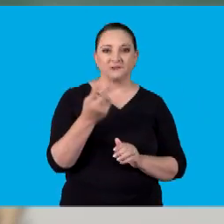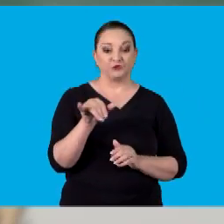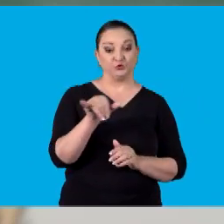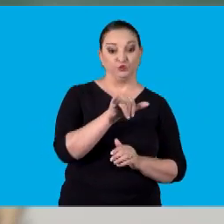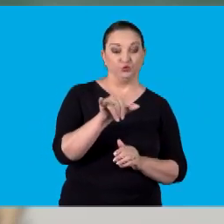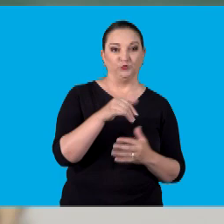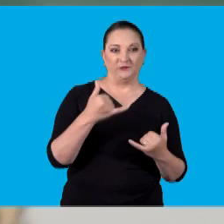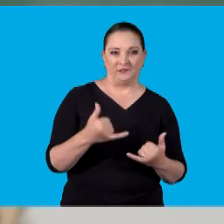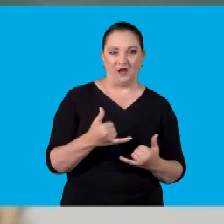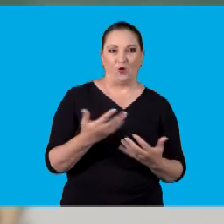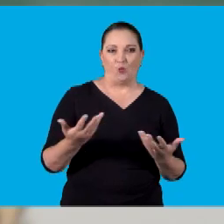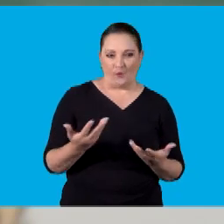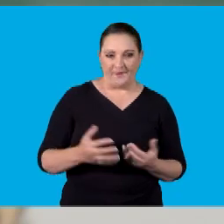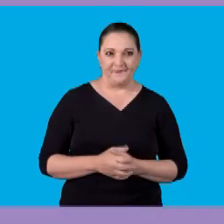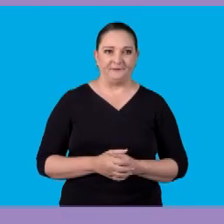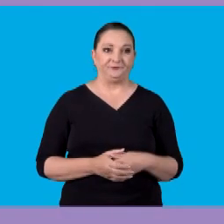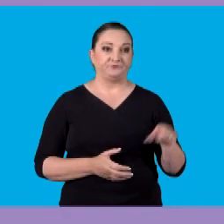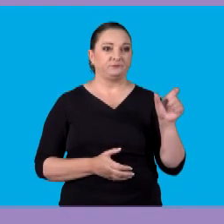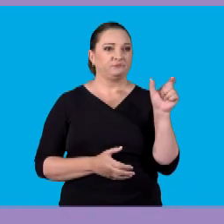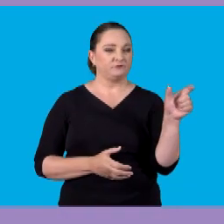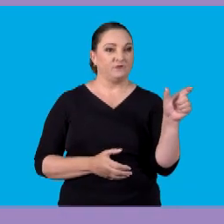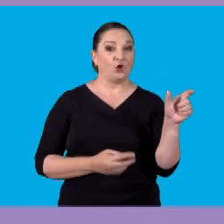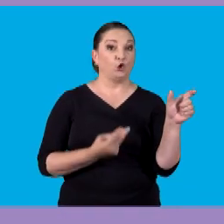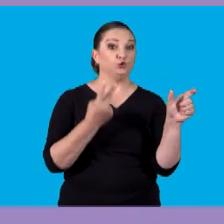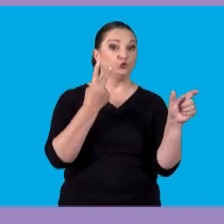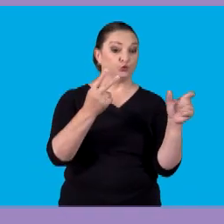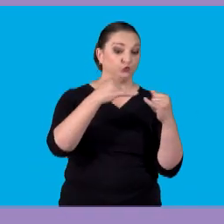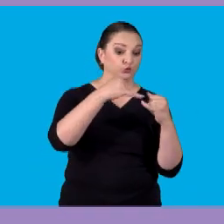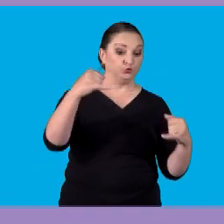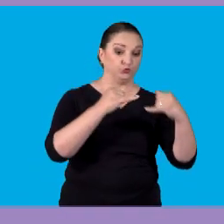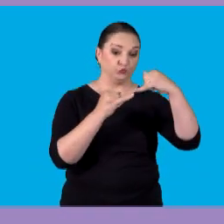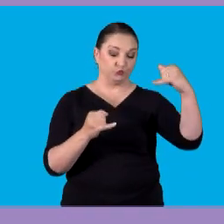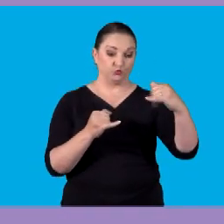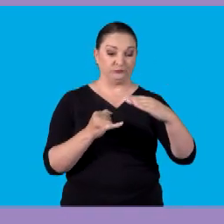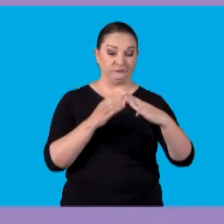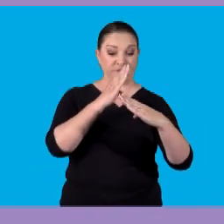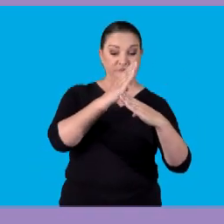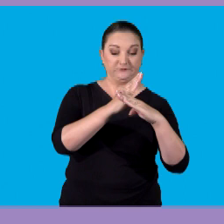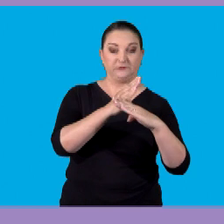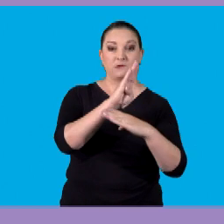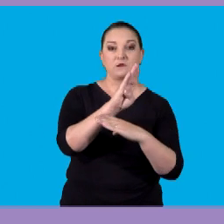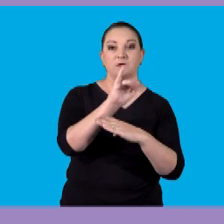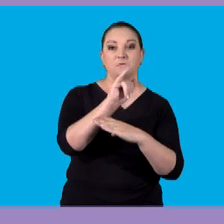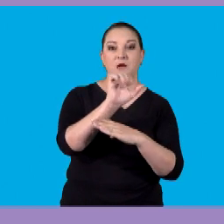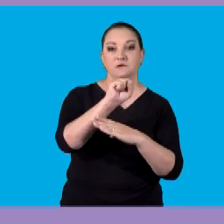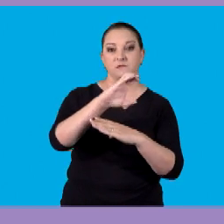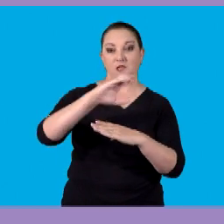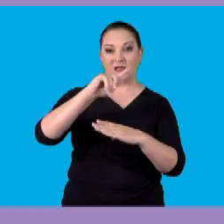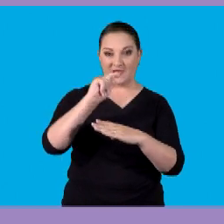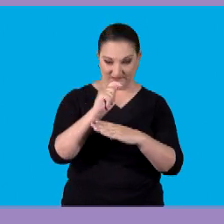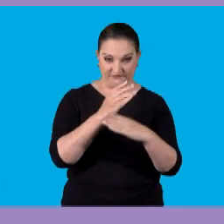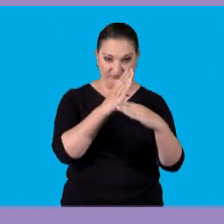quadrilateral belongs to which property. Let's look at the next one here. It says two diagonals bisect each